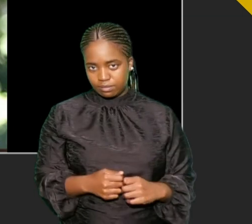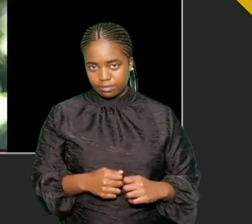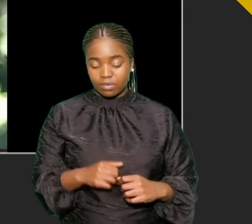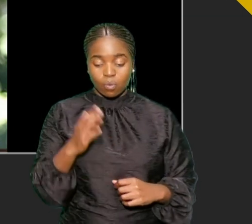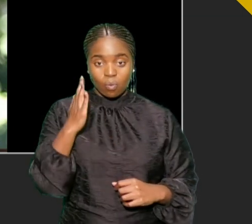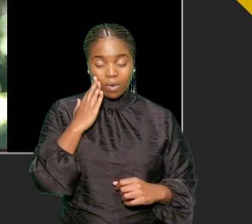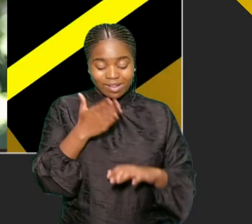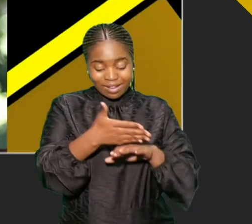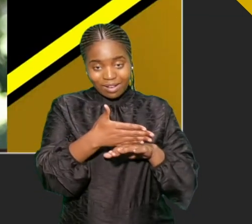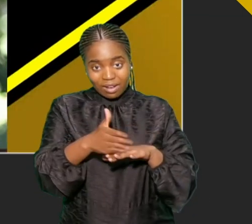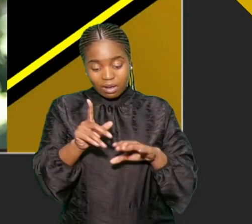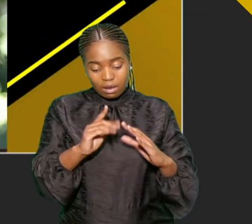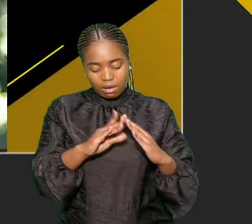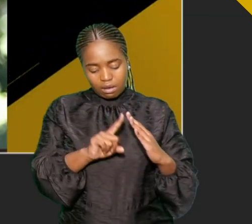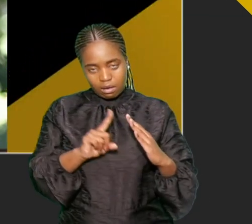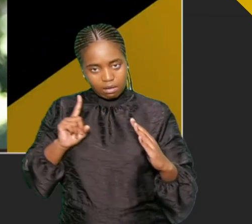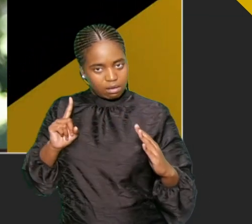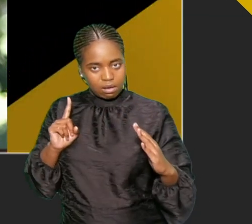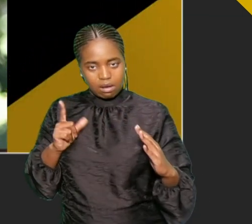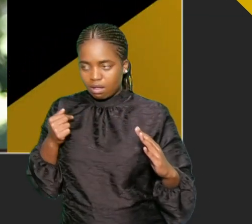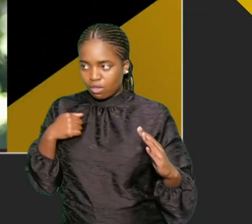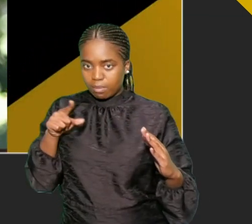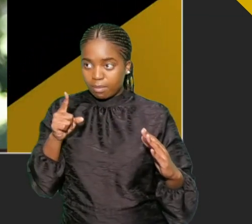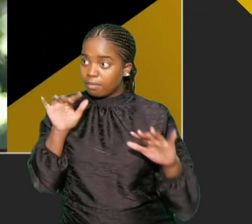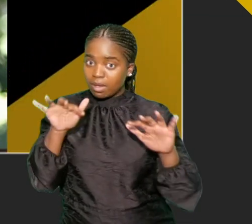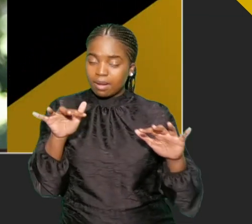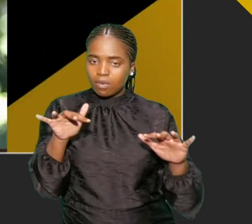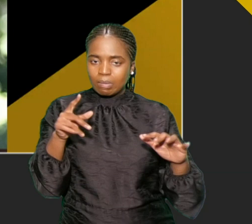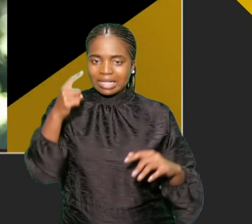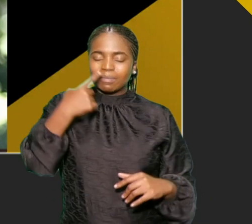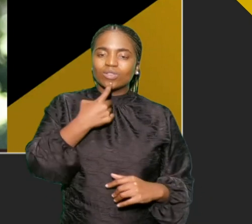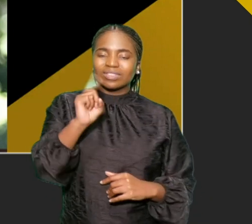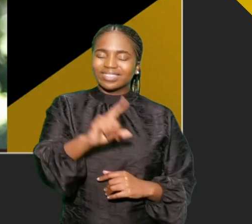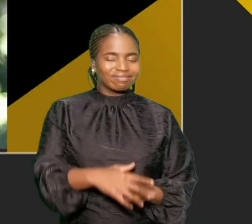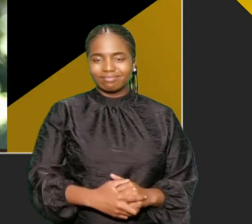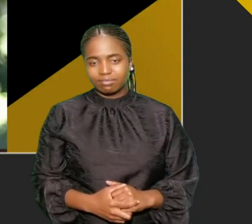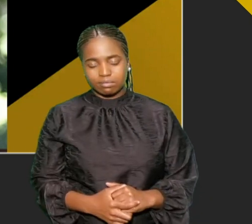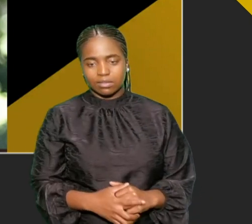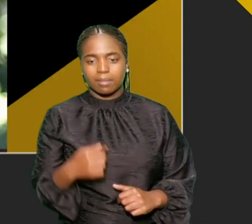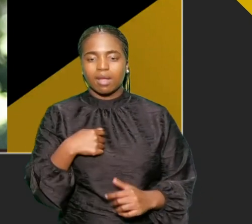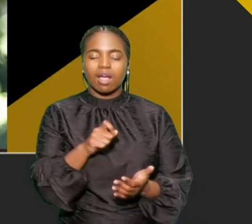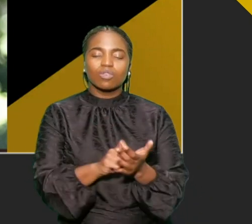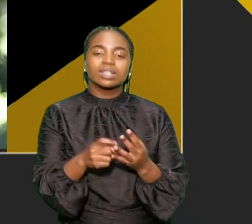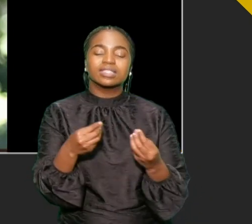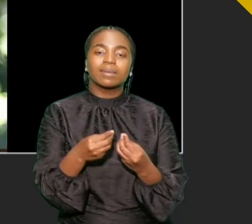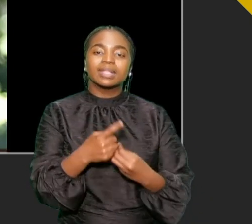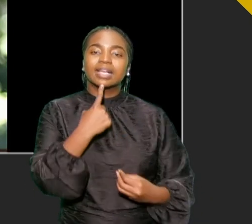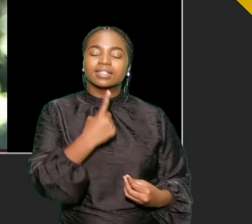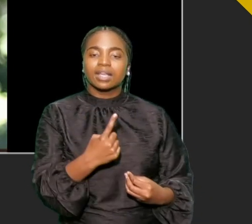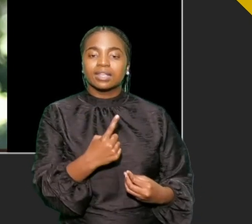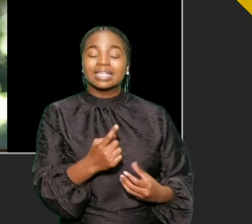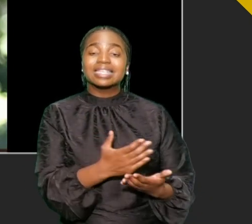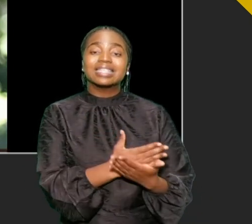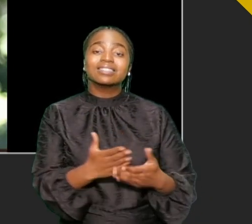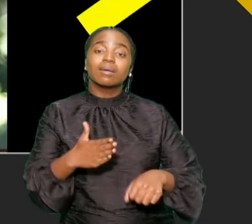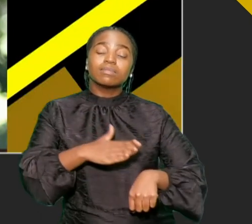you leave, don't make people part of that either. Sometimes I wrote something recently.